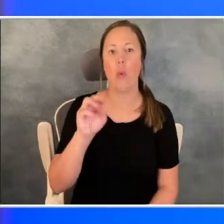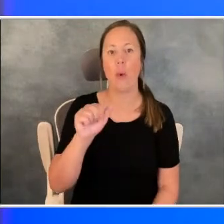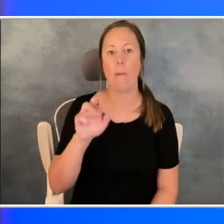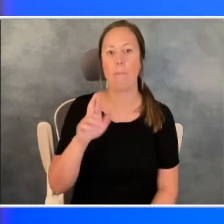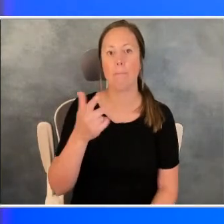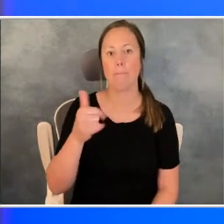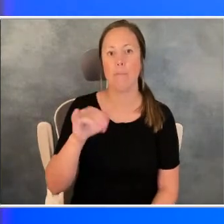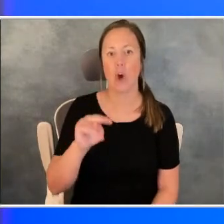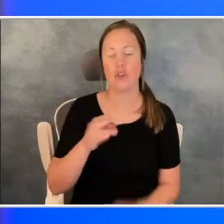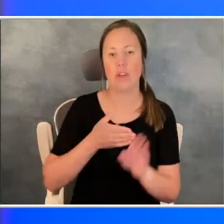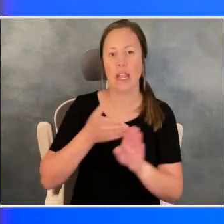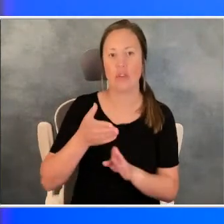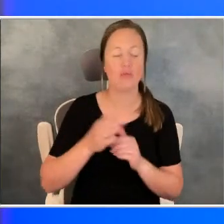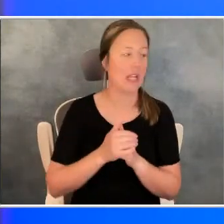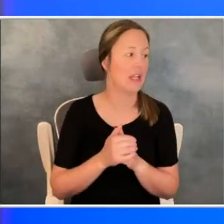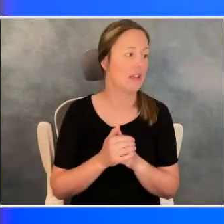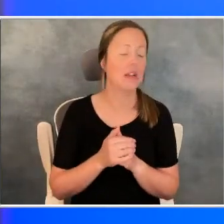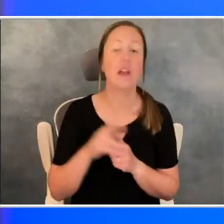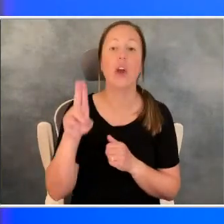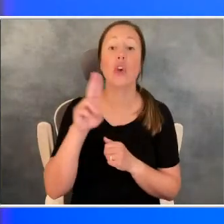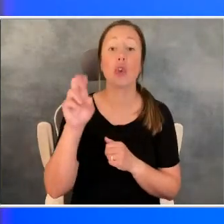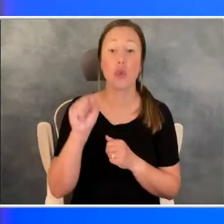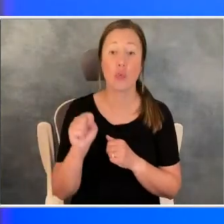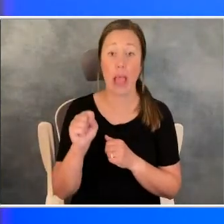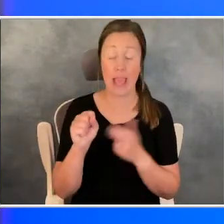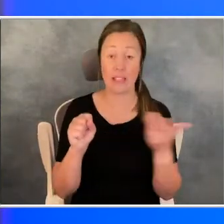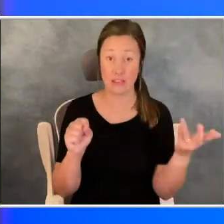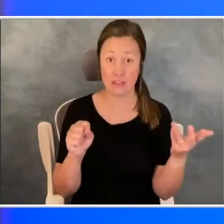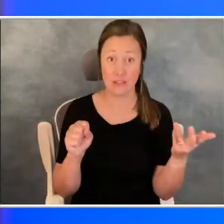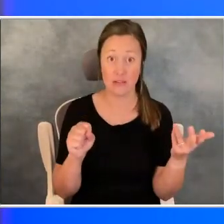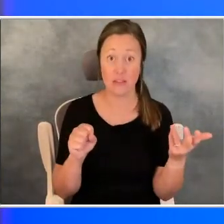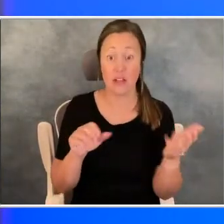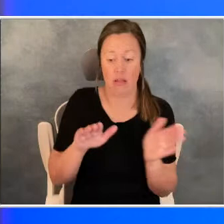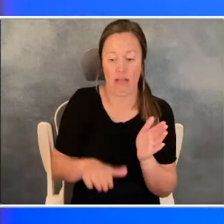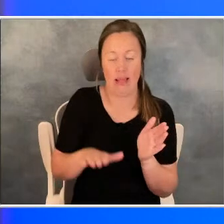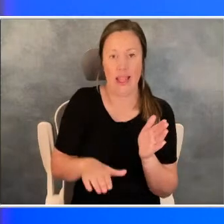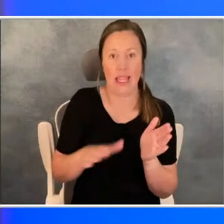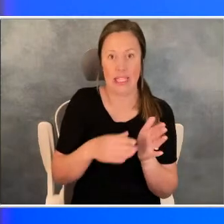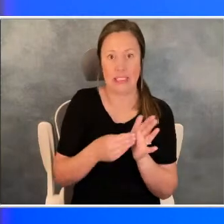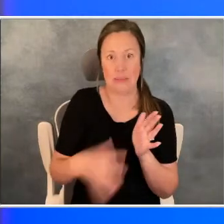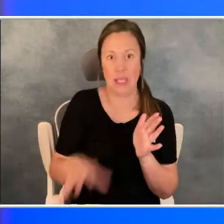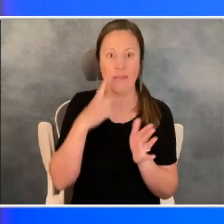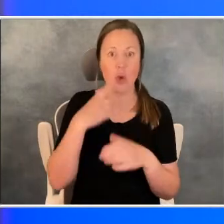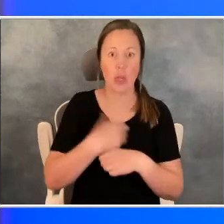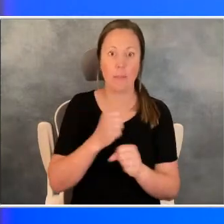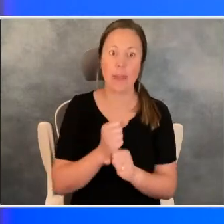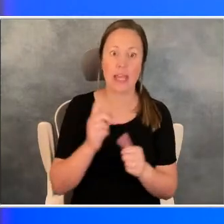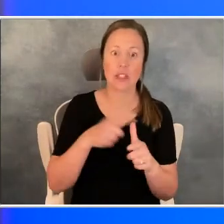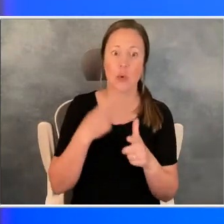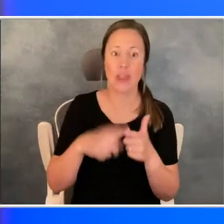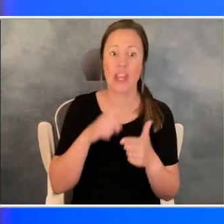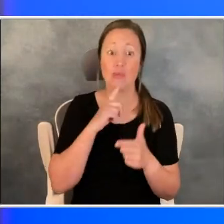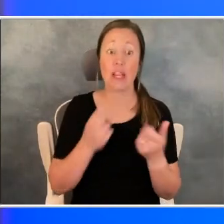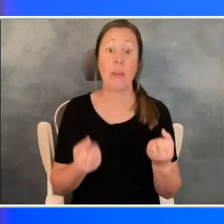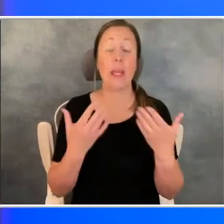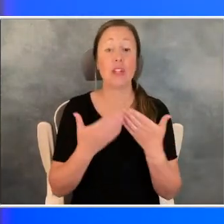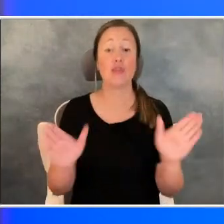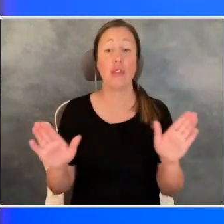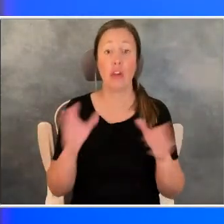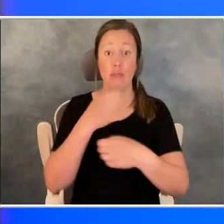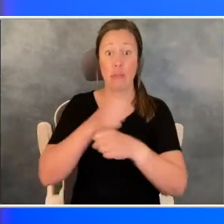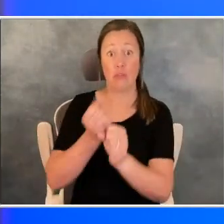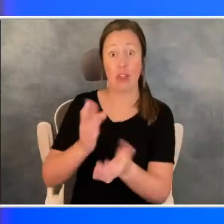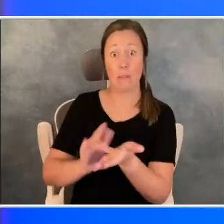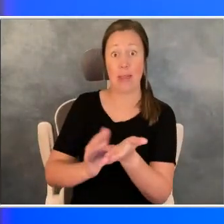least expensive country in the world to produce things, and so then, for lack of a better term, a lot of generic manufacturing of drugs gets